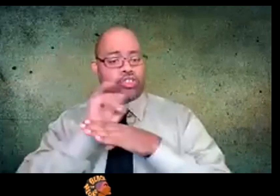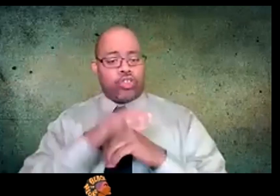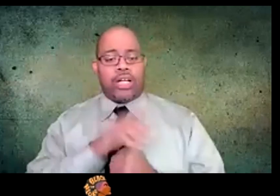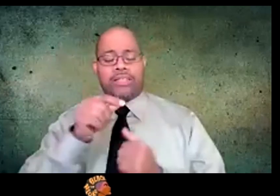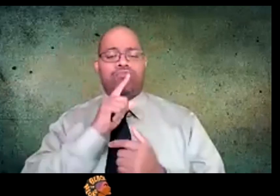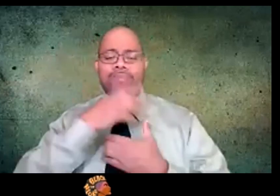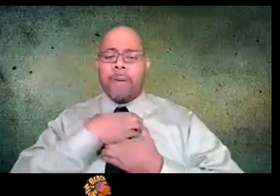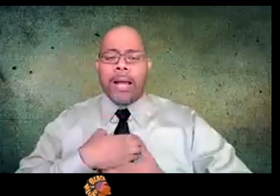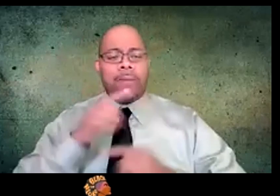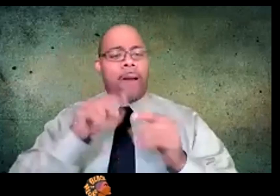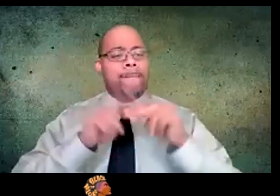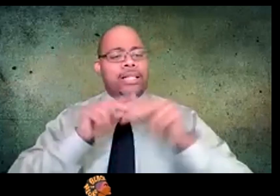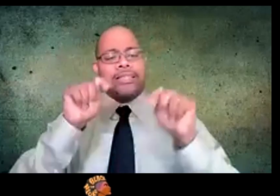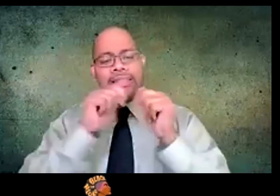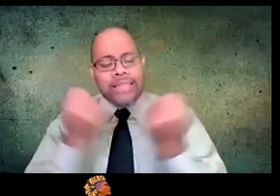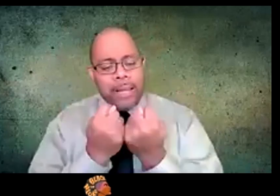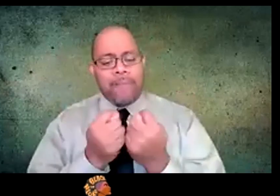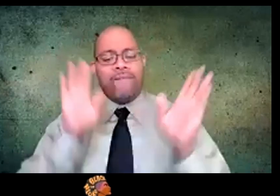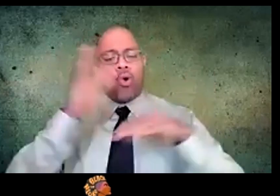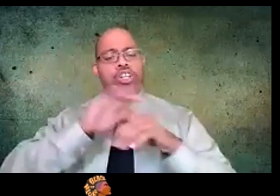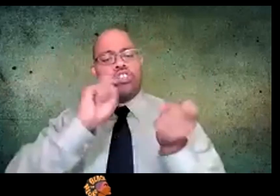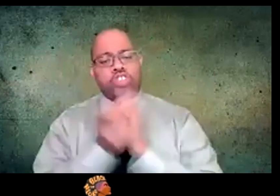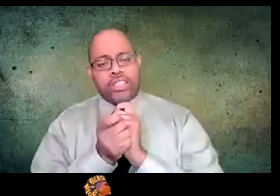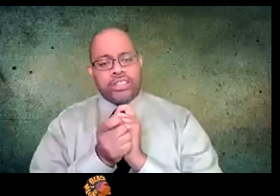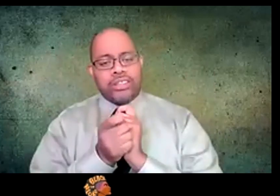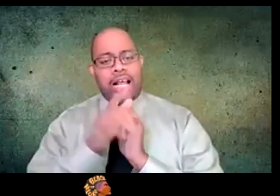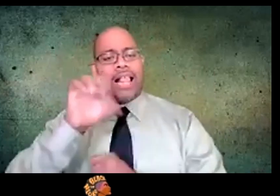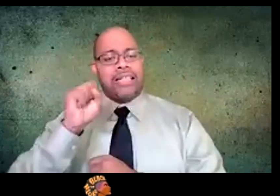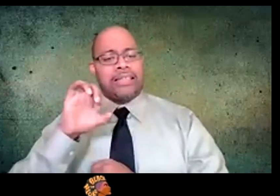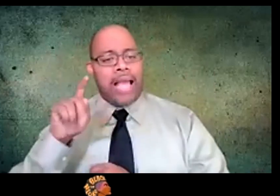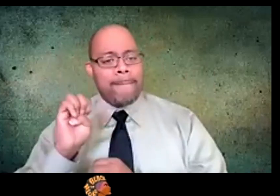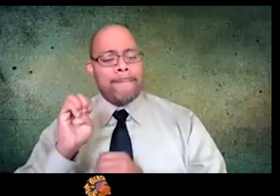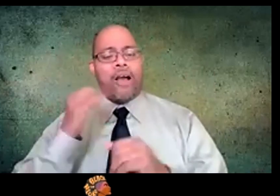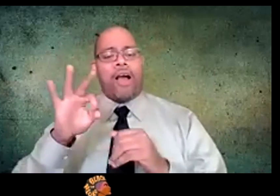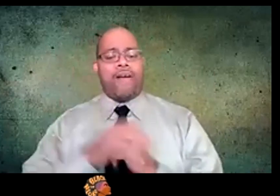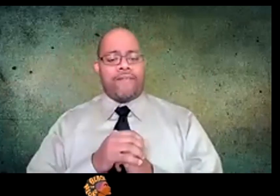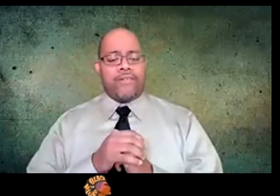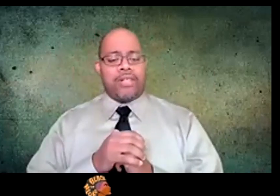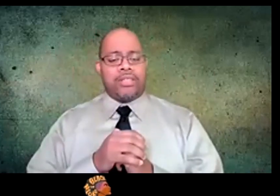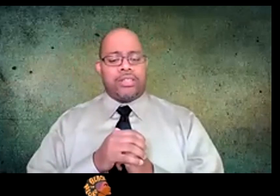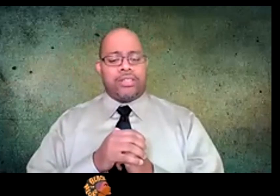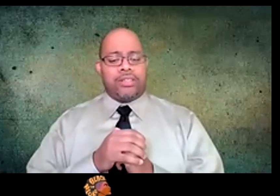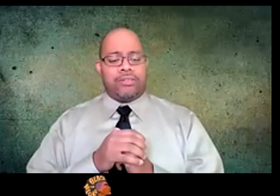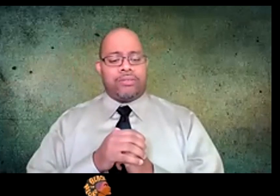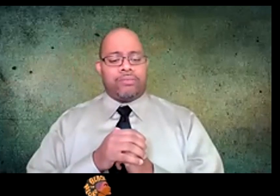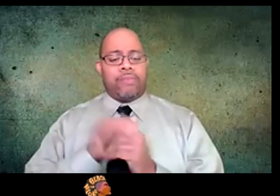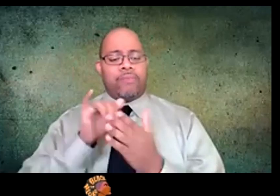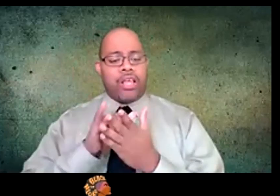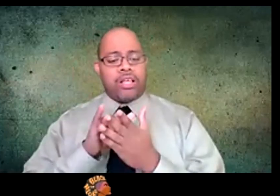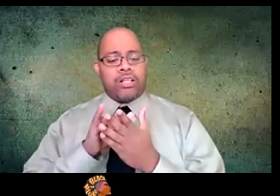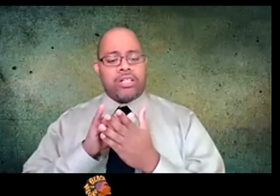passionate about building teams that are focused on changing the landscape of CNS, and driving critical